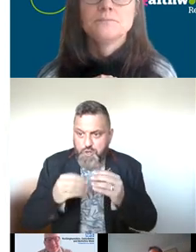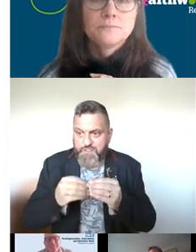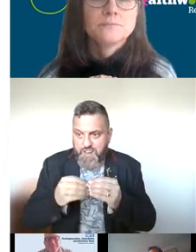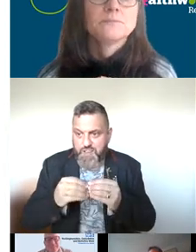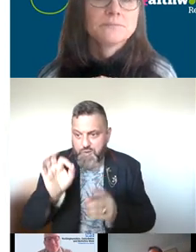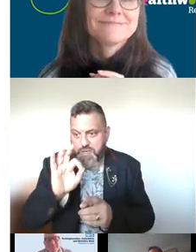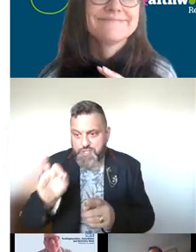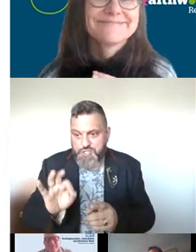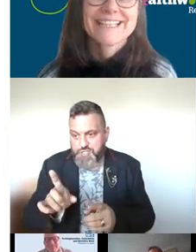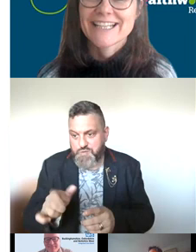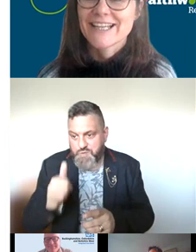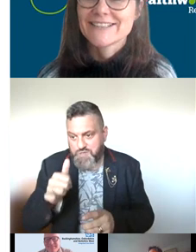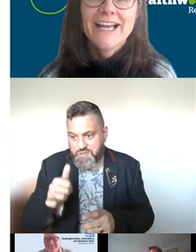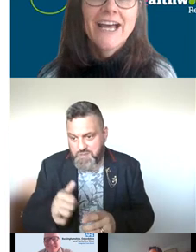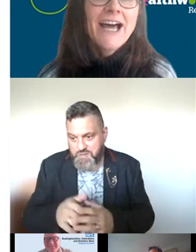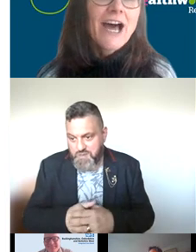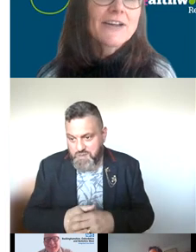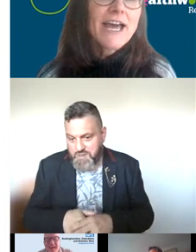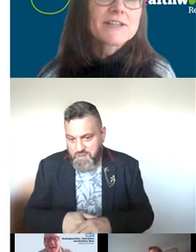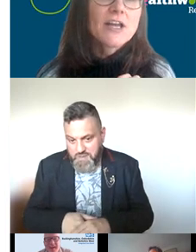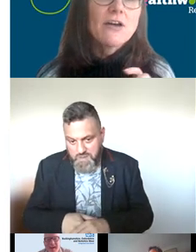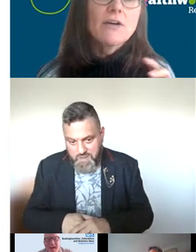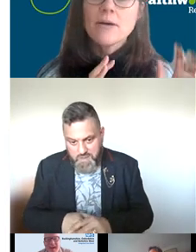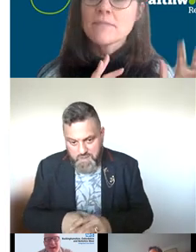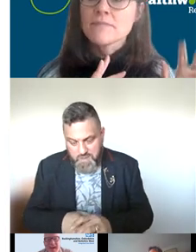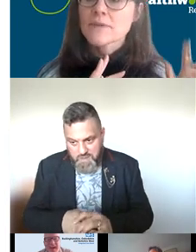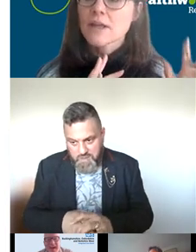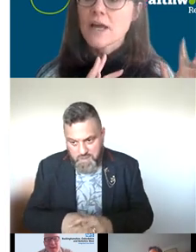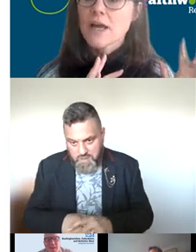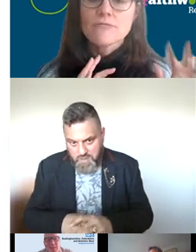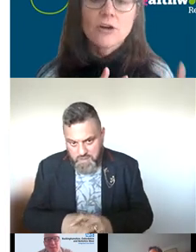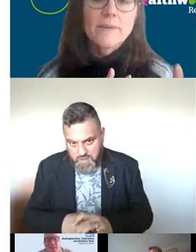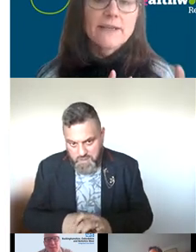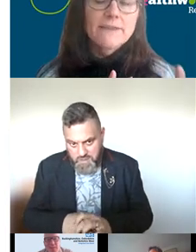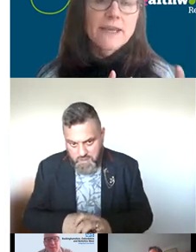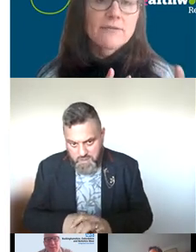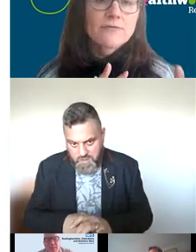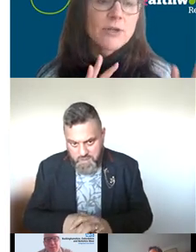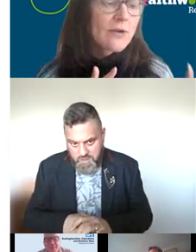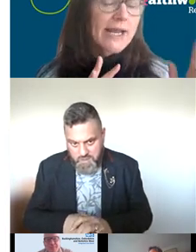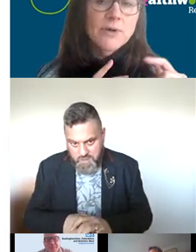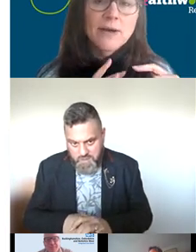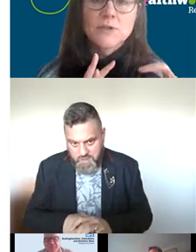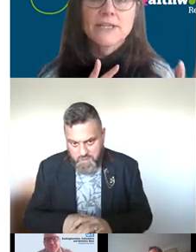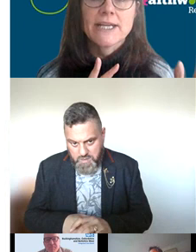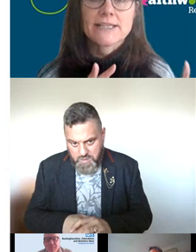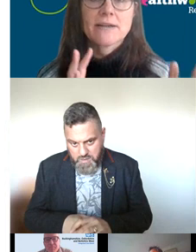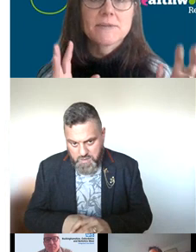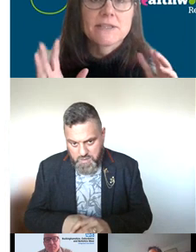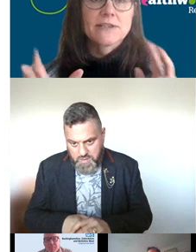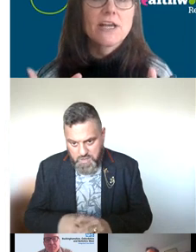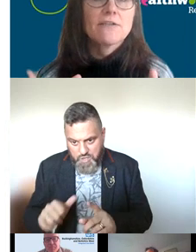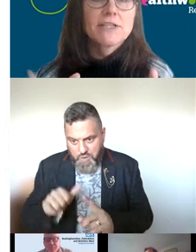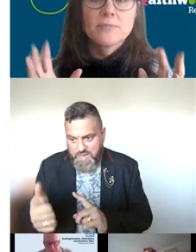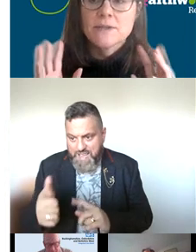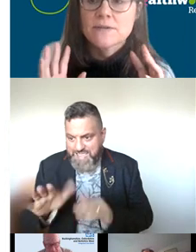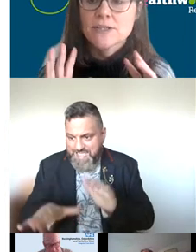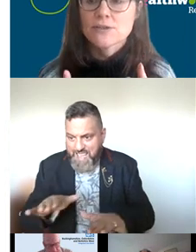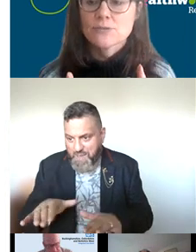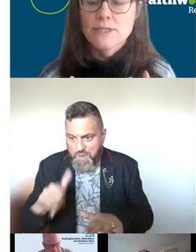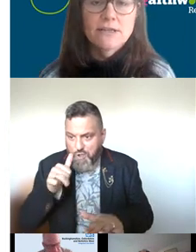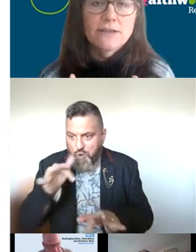good. Thank you. Okay, so Rob, anything from you, and what are the next steps? The